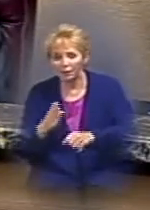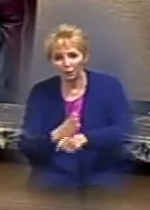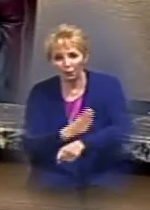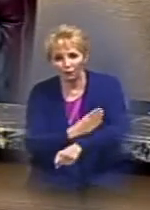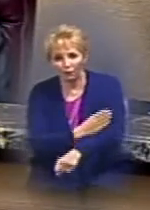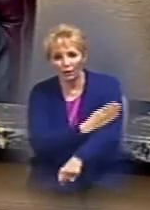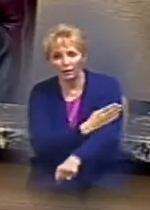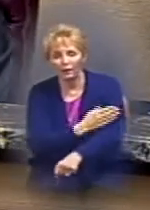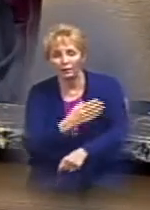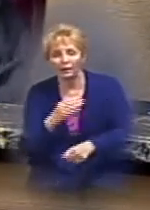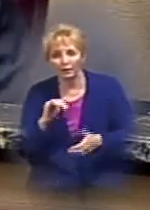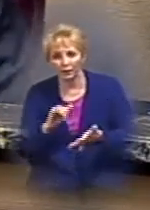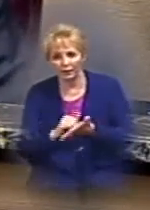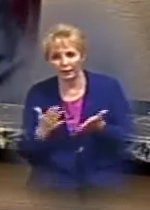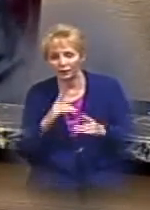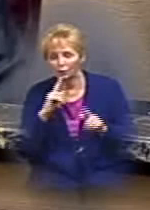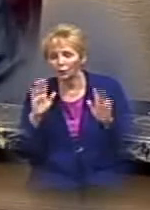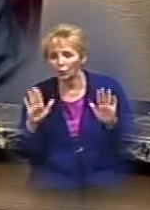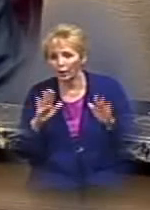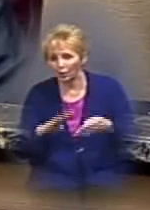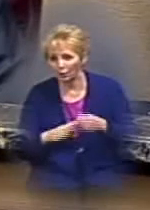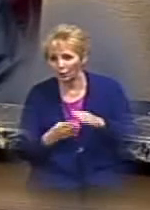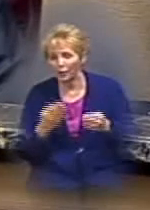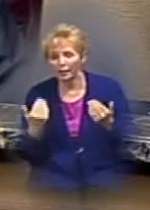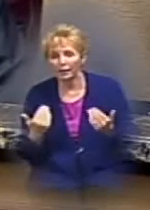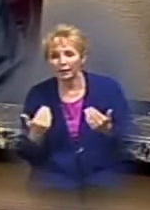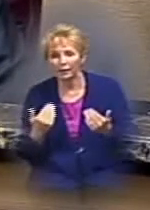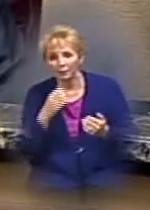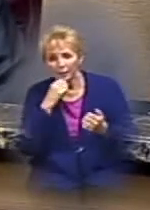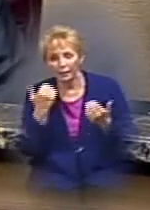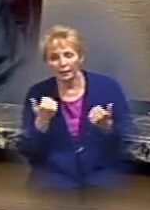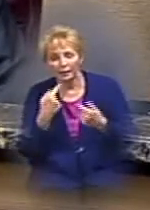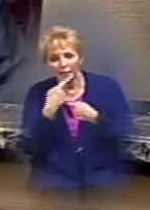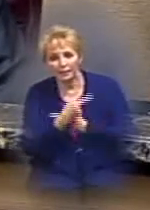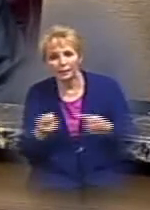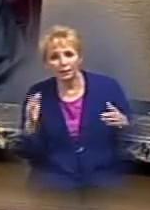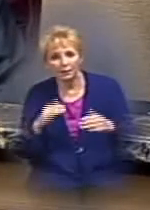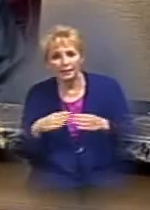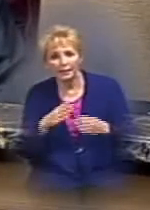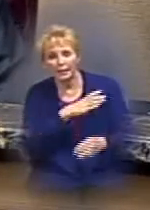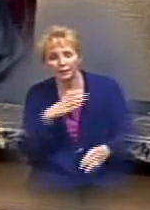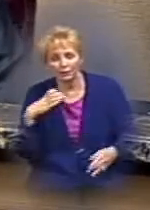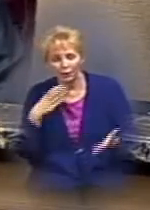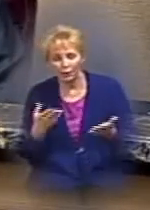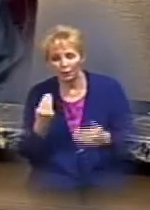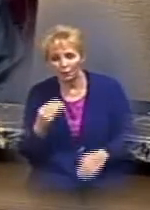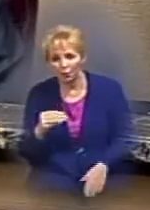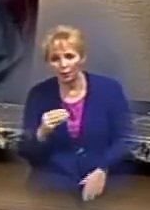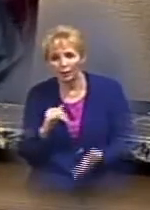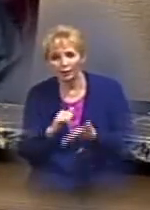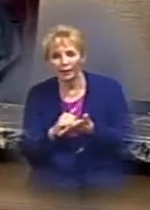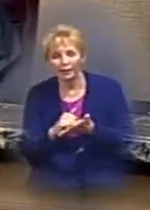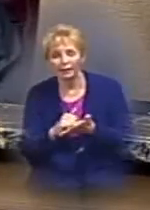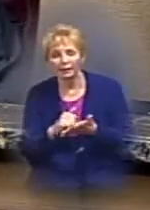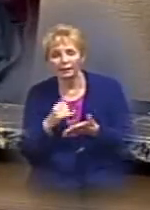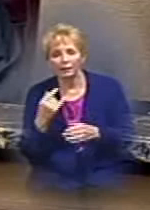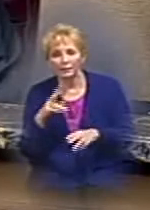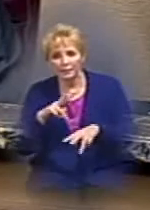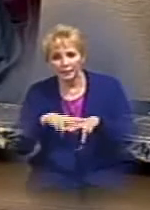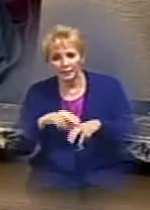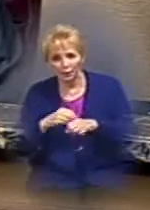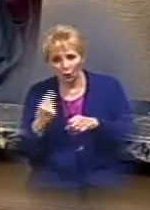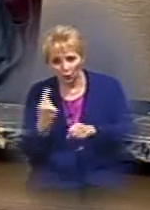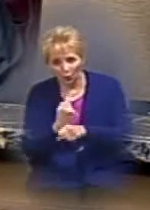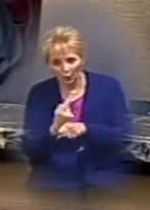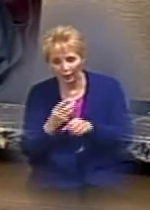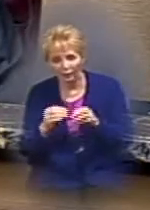and progress of this great community. Now, therefore, be it resolved by the City Council of the City of Morganton, sitting in regular session, that